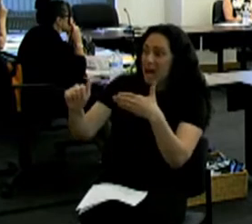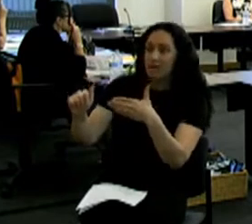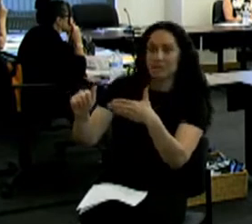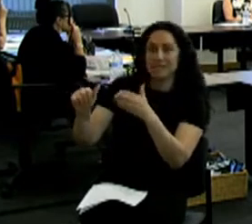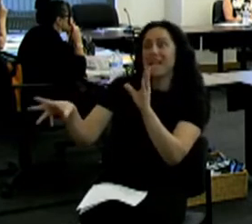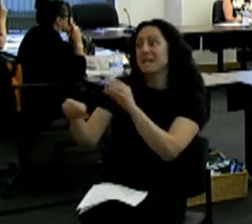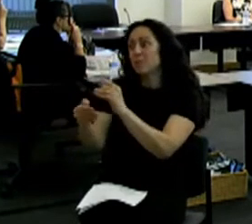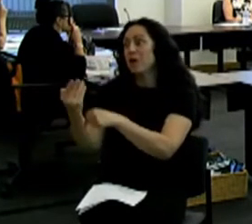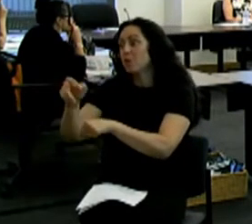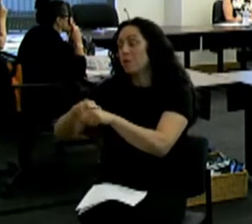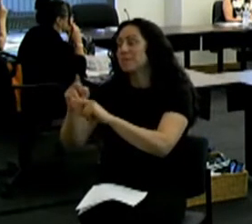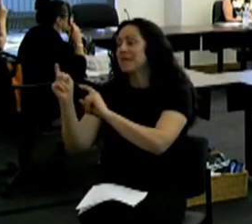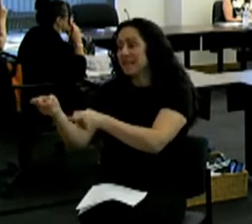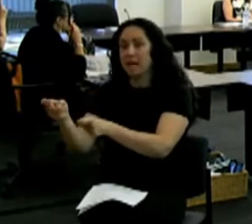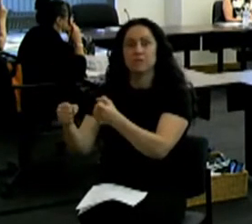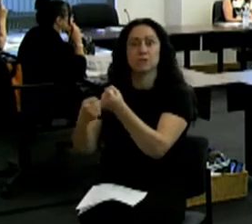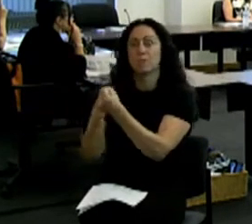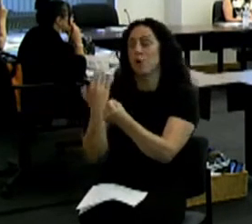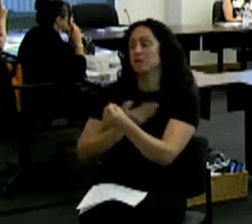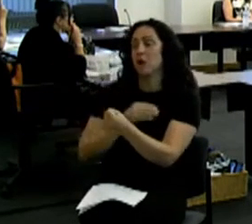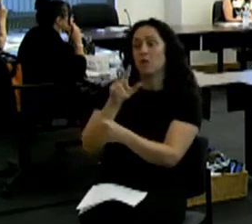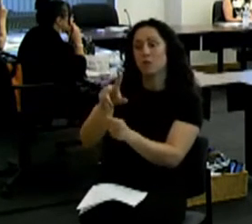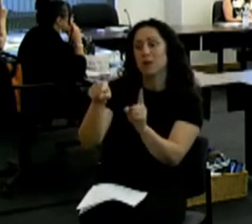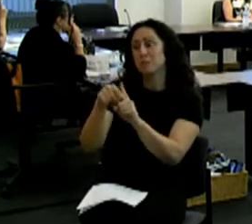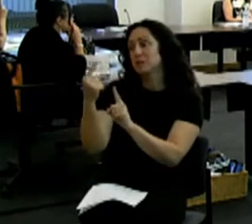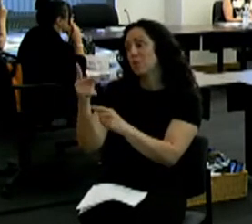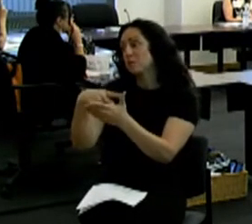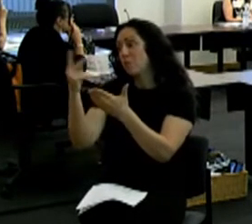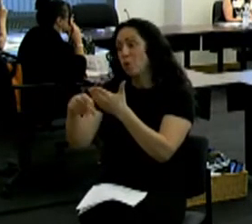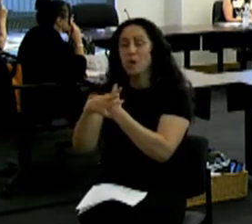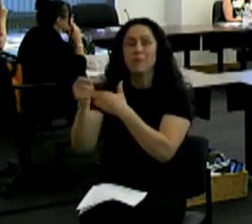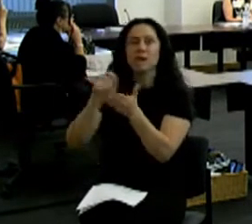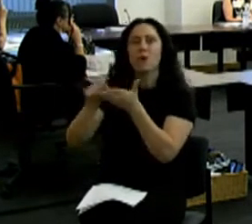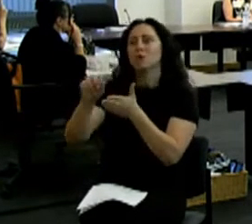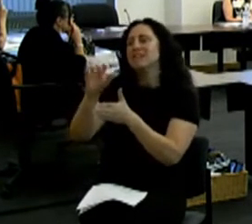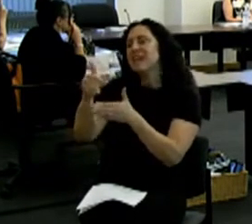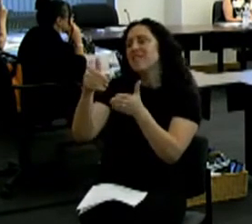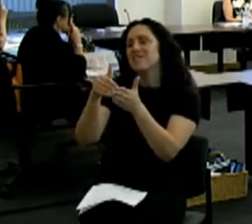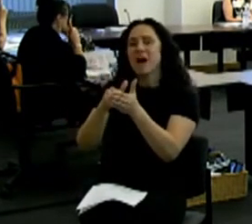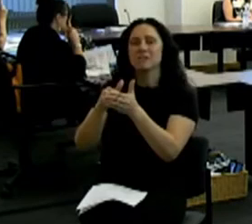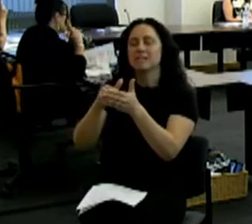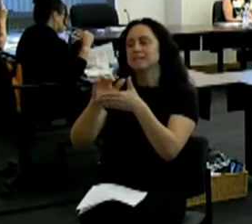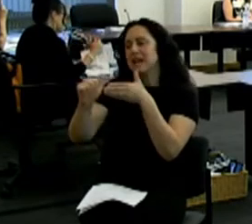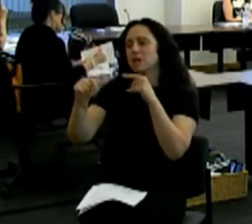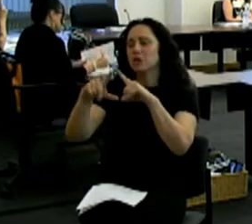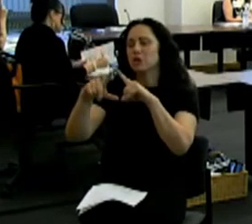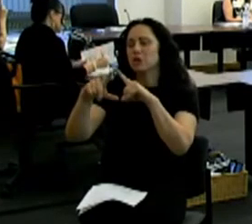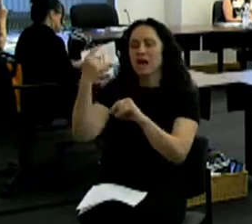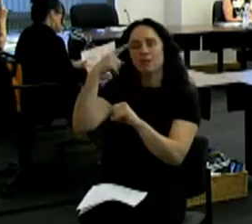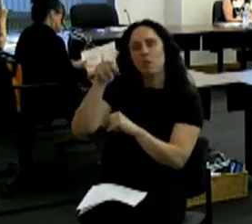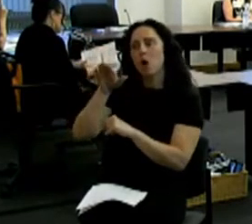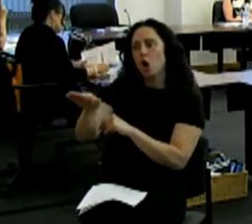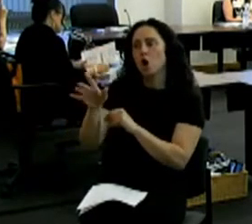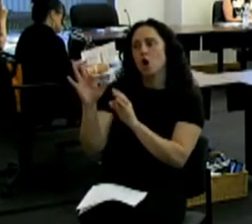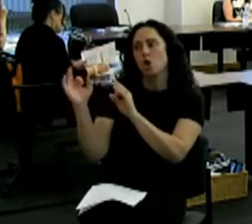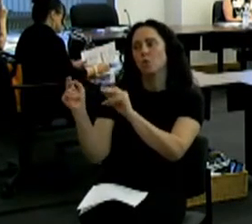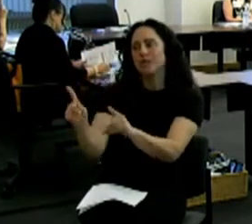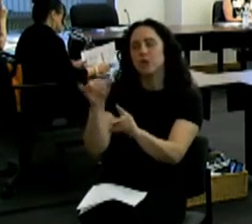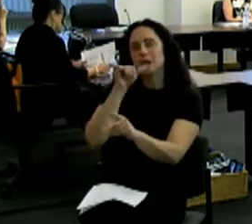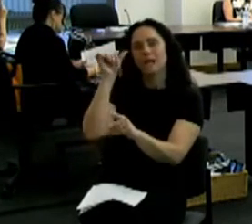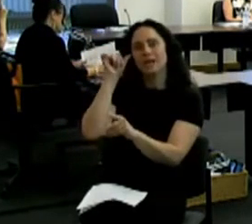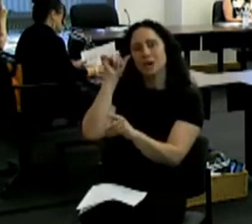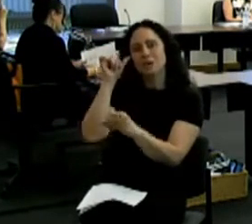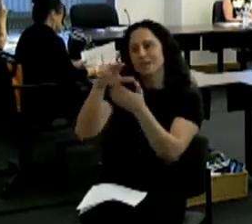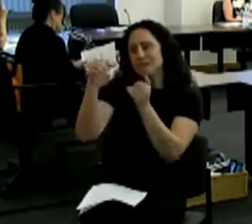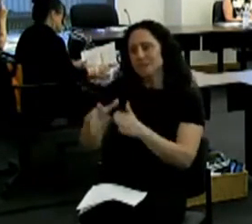gives, has an endowment, supports our 3+1 program, and wrote a $10,000 check to her returning adult